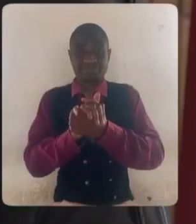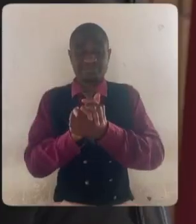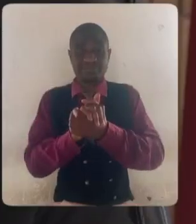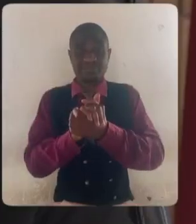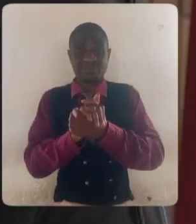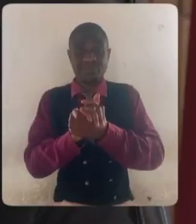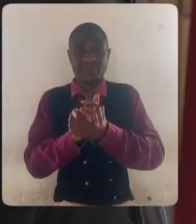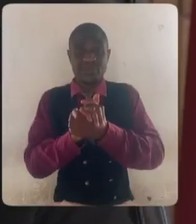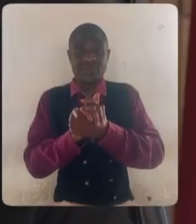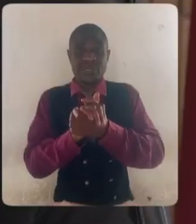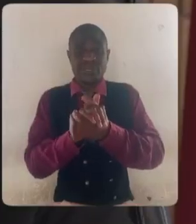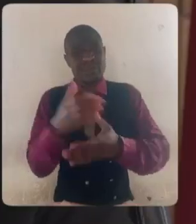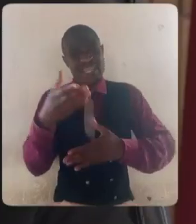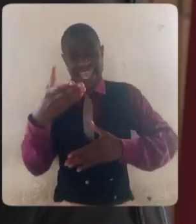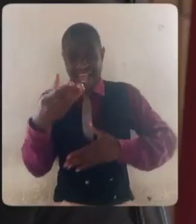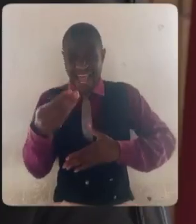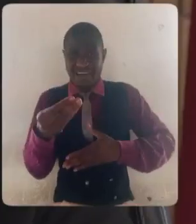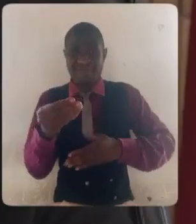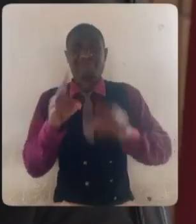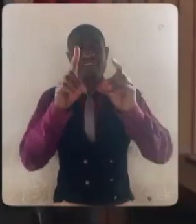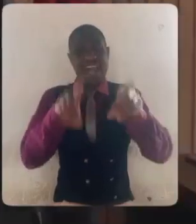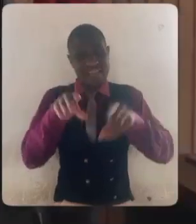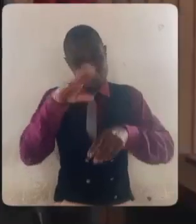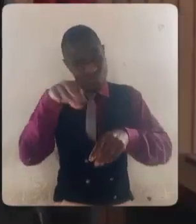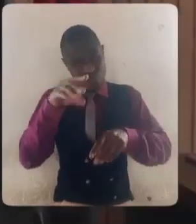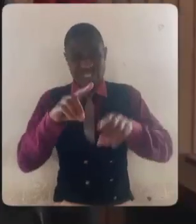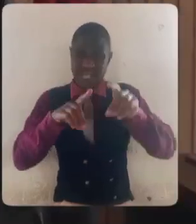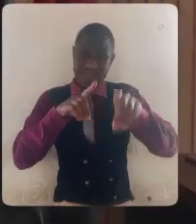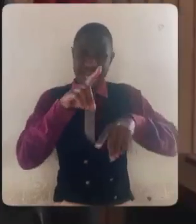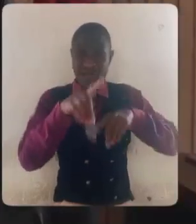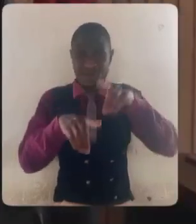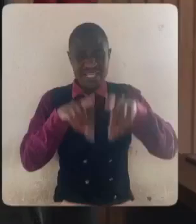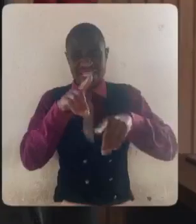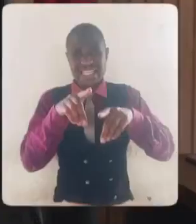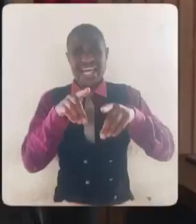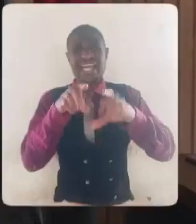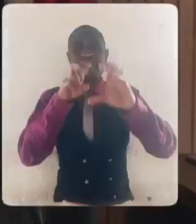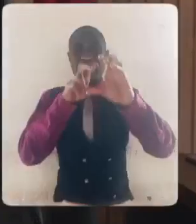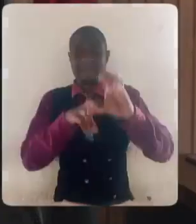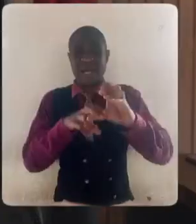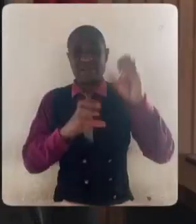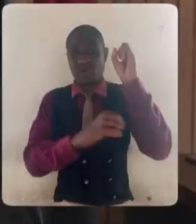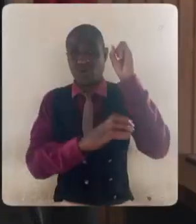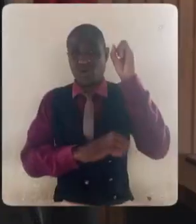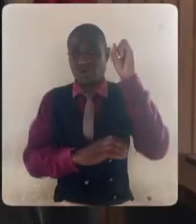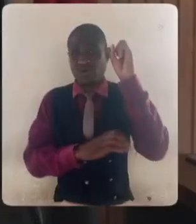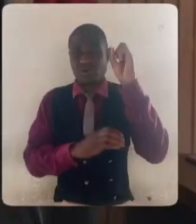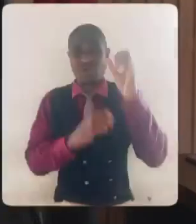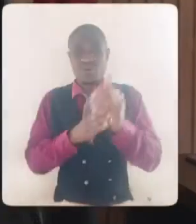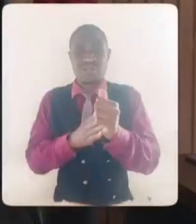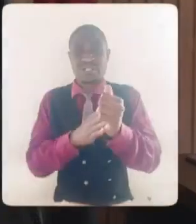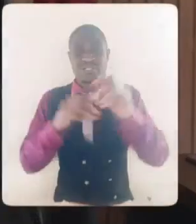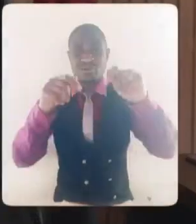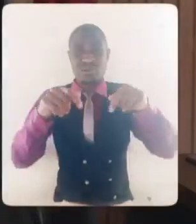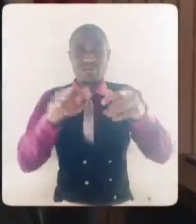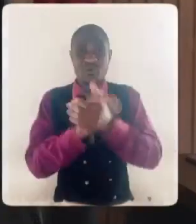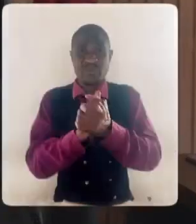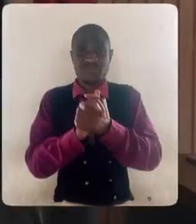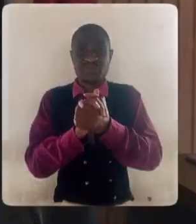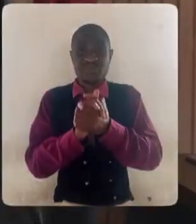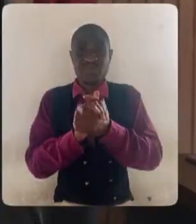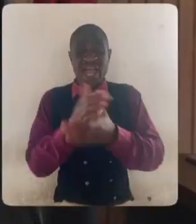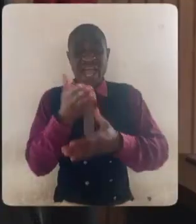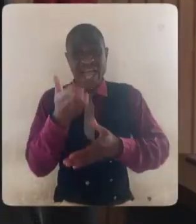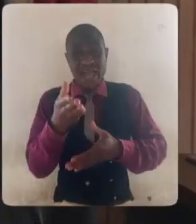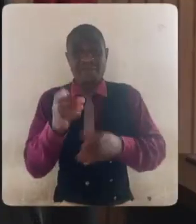local government ballot box at your polling station. After voting, proceed peacefully out of the polling station